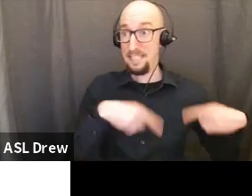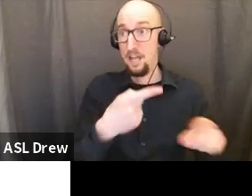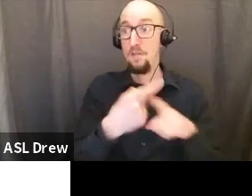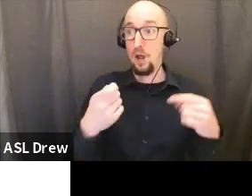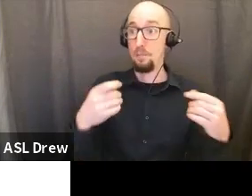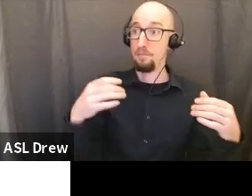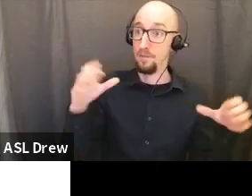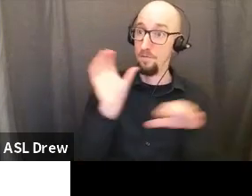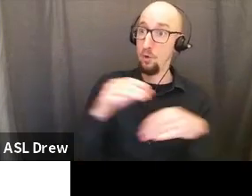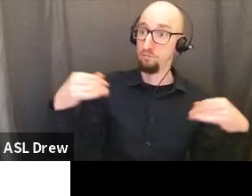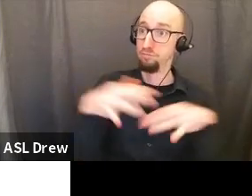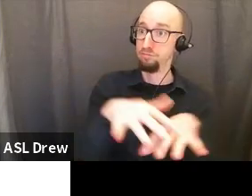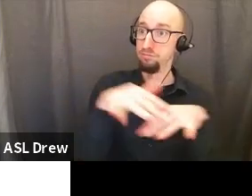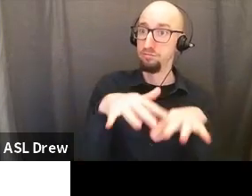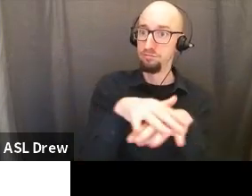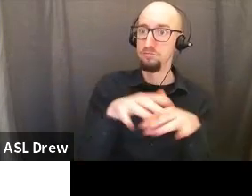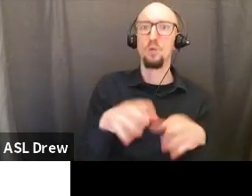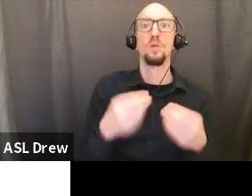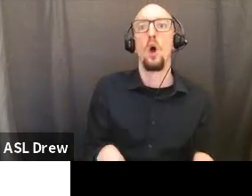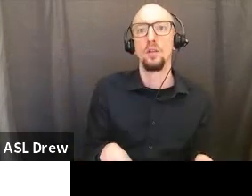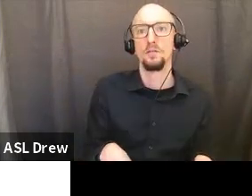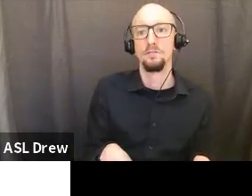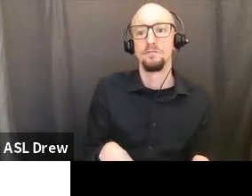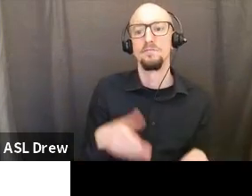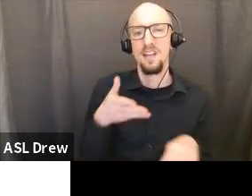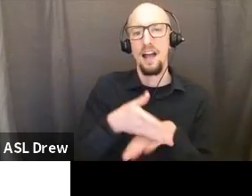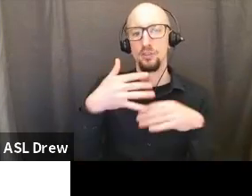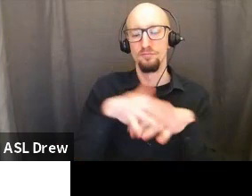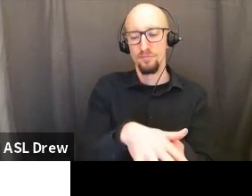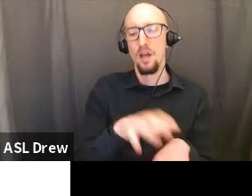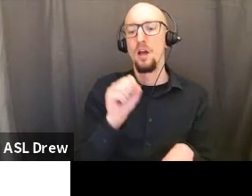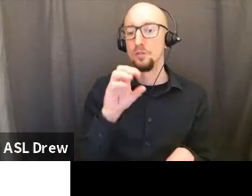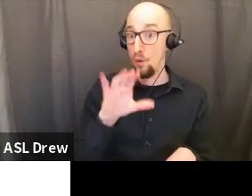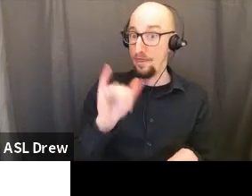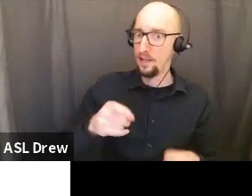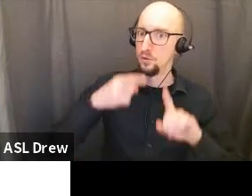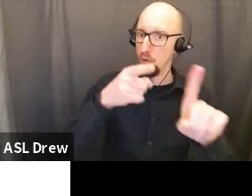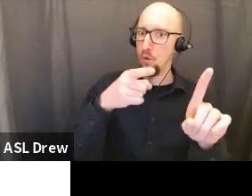diversity. And so that was an important goal that I know you all